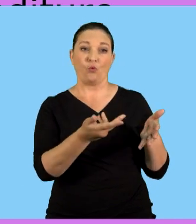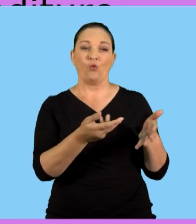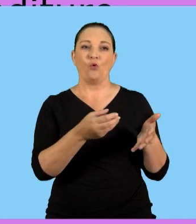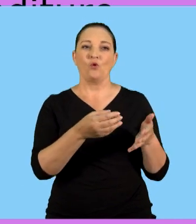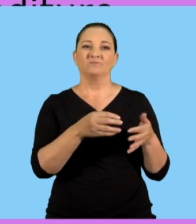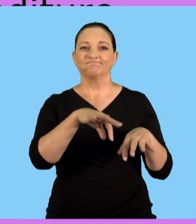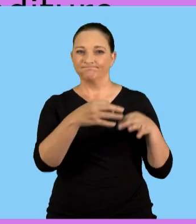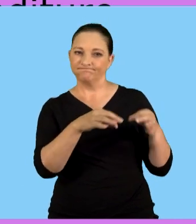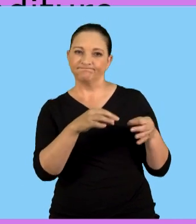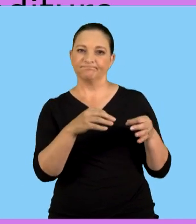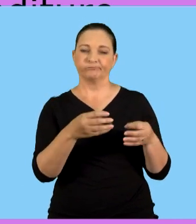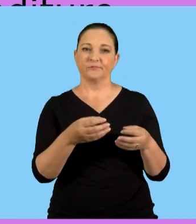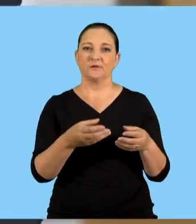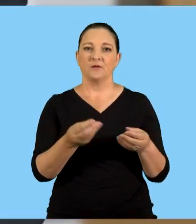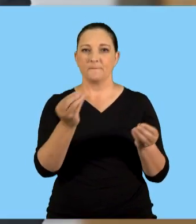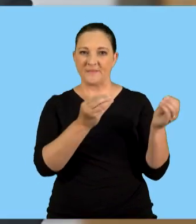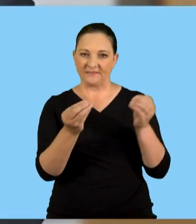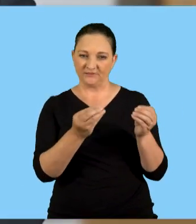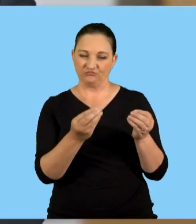income and expenditure statement.